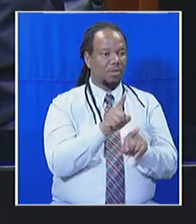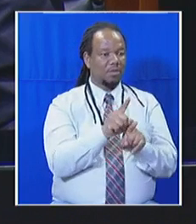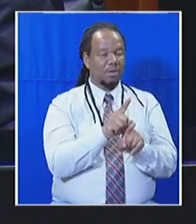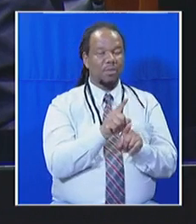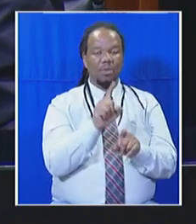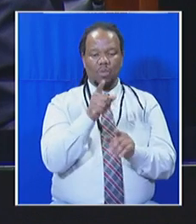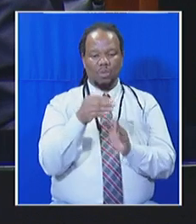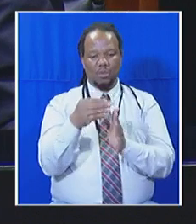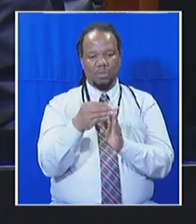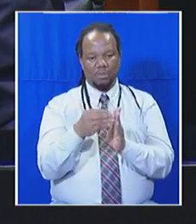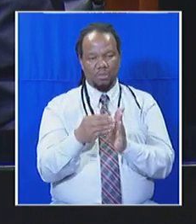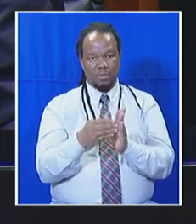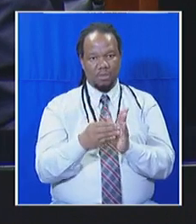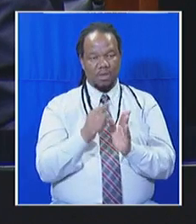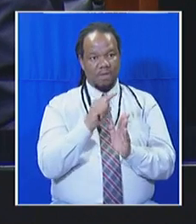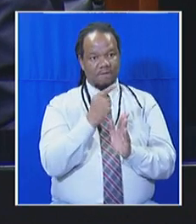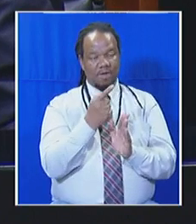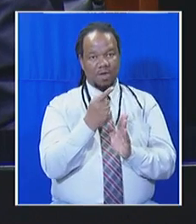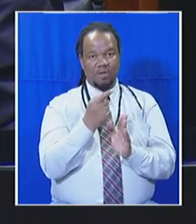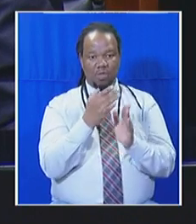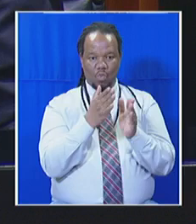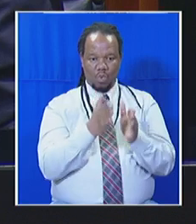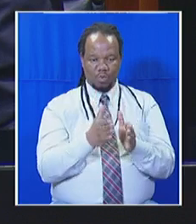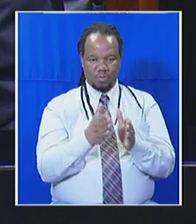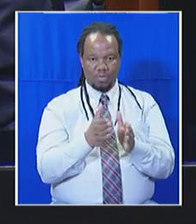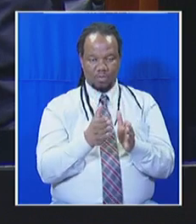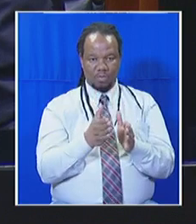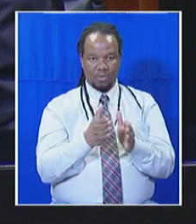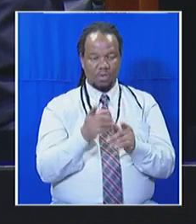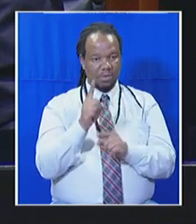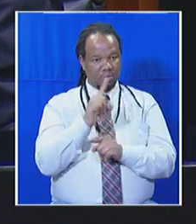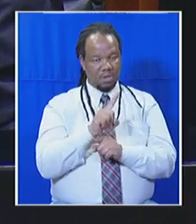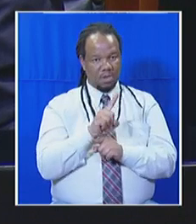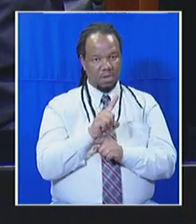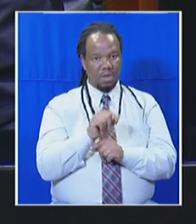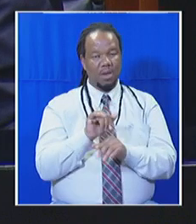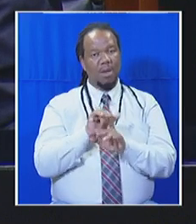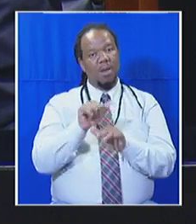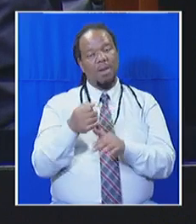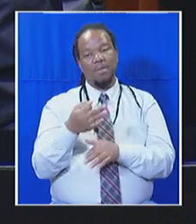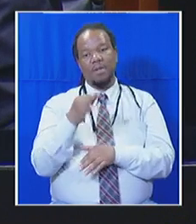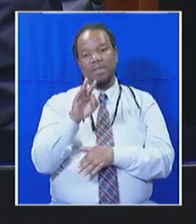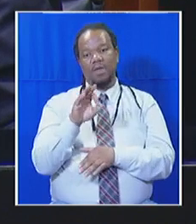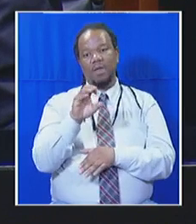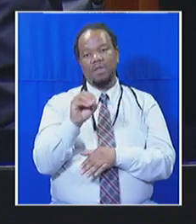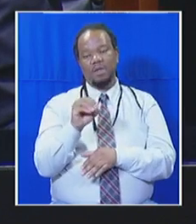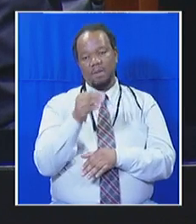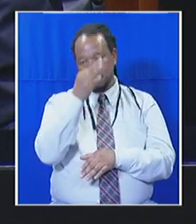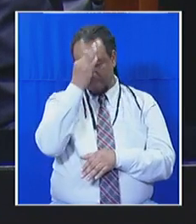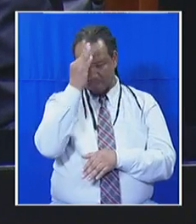for the first question session for members following that day, and an additional 30 minutes be added to the